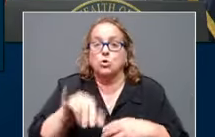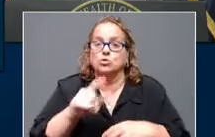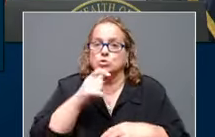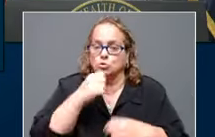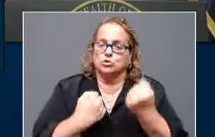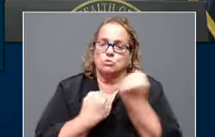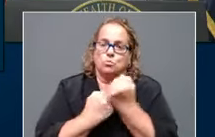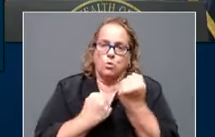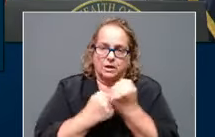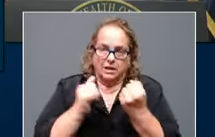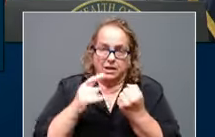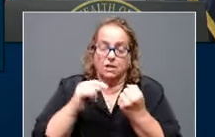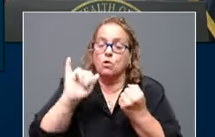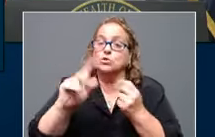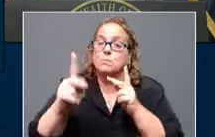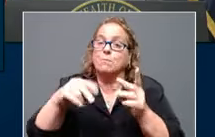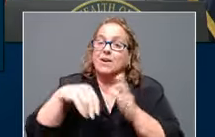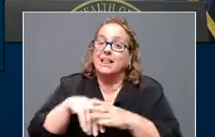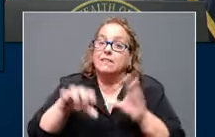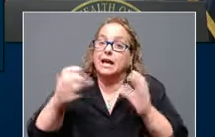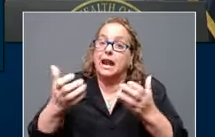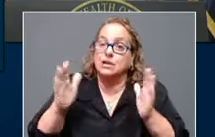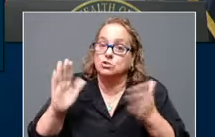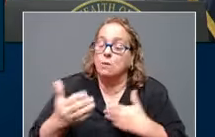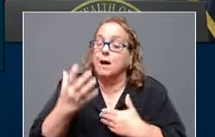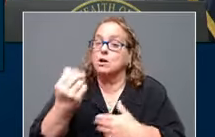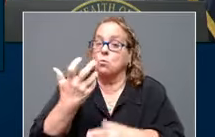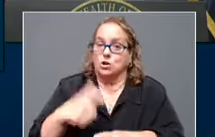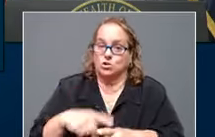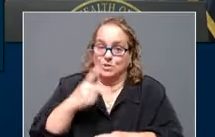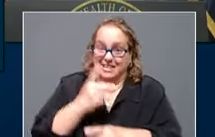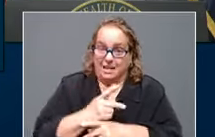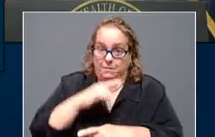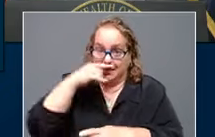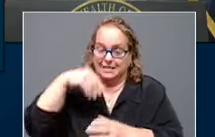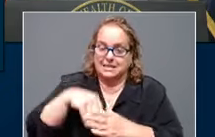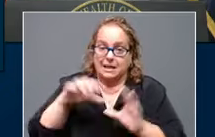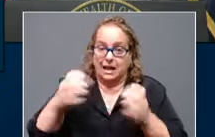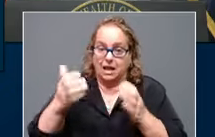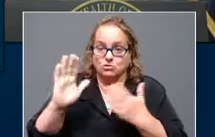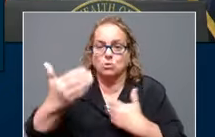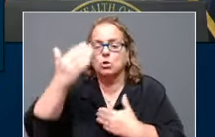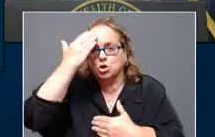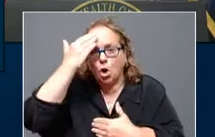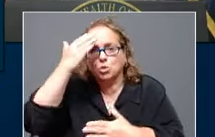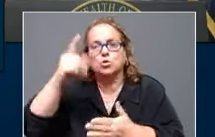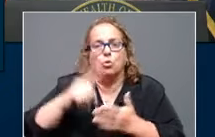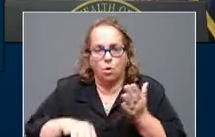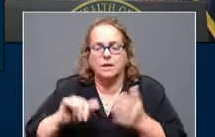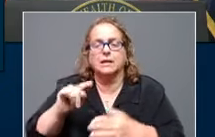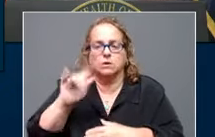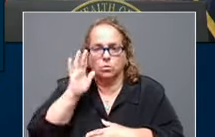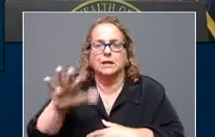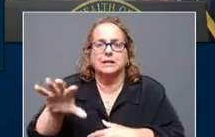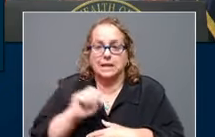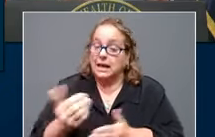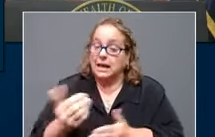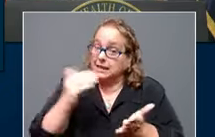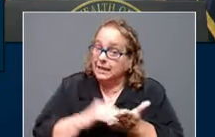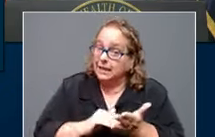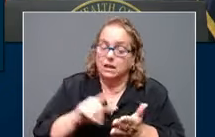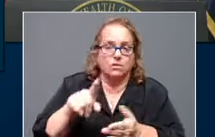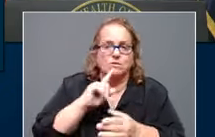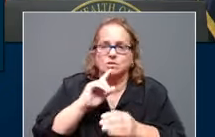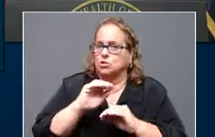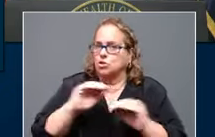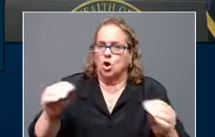the internet, that masks work. Masks allowed us to successfully get